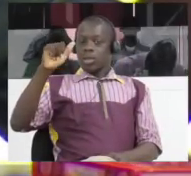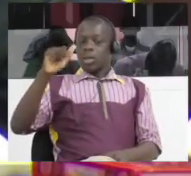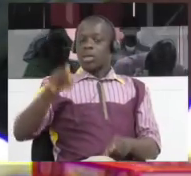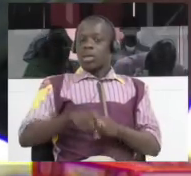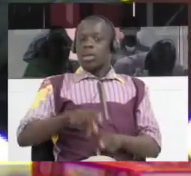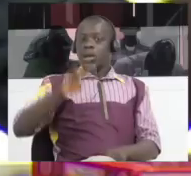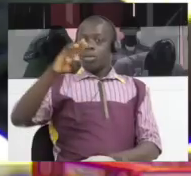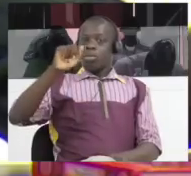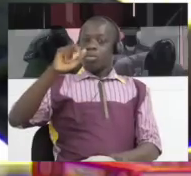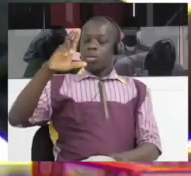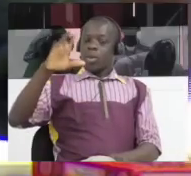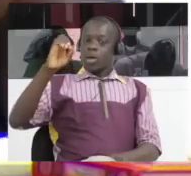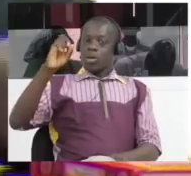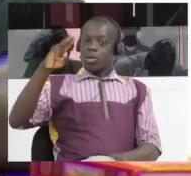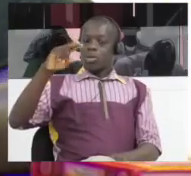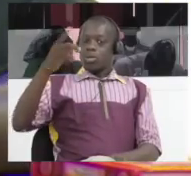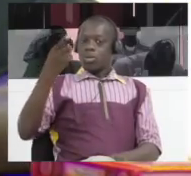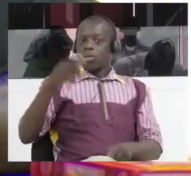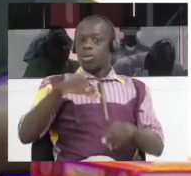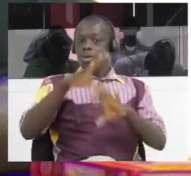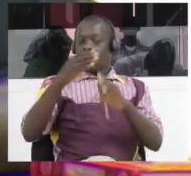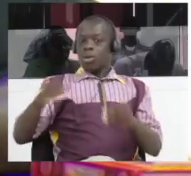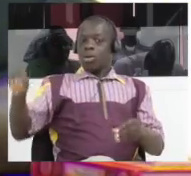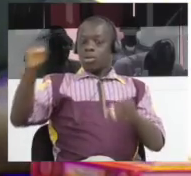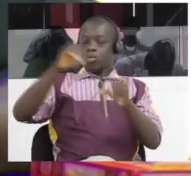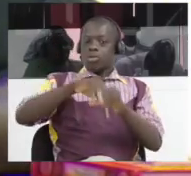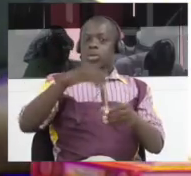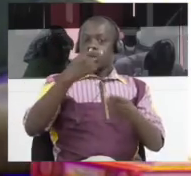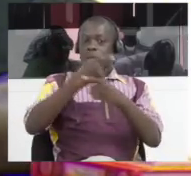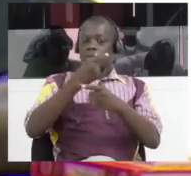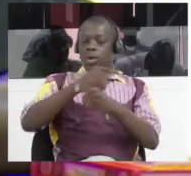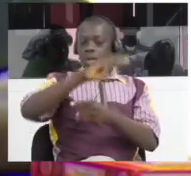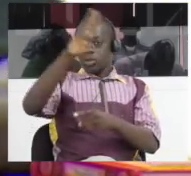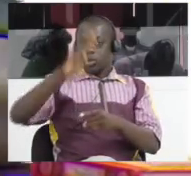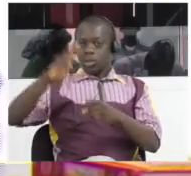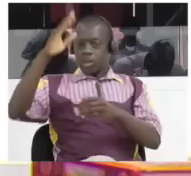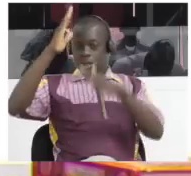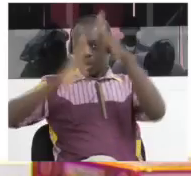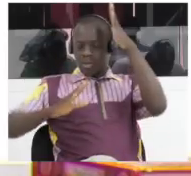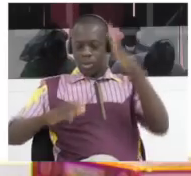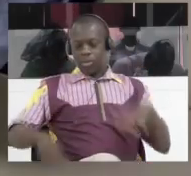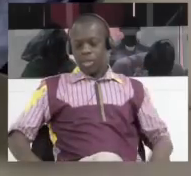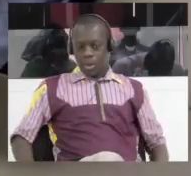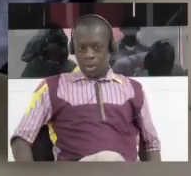Lieutenant Marong, were taken or brought to the Gambia National Army.